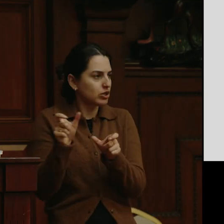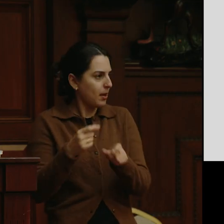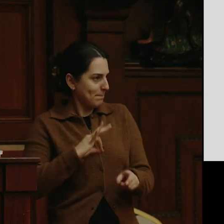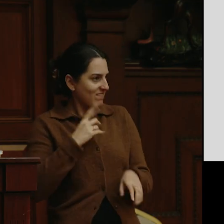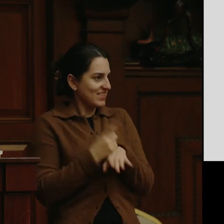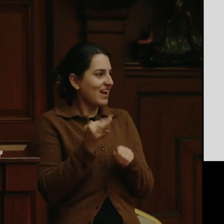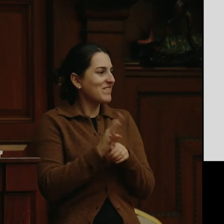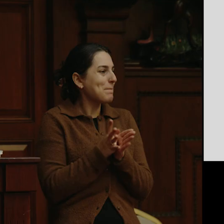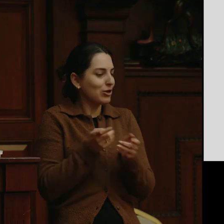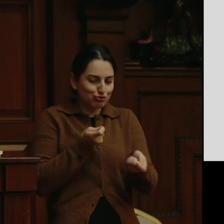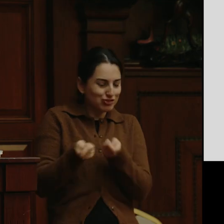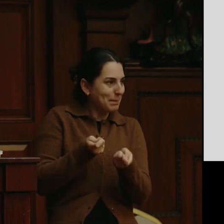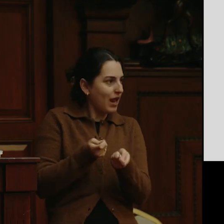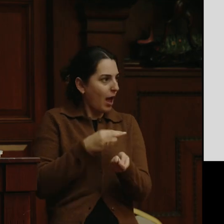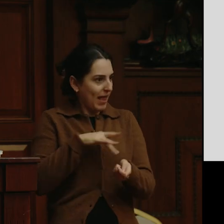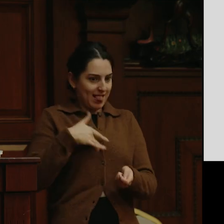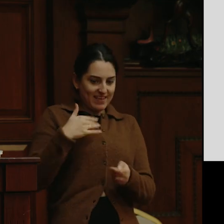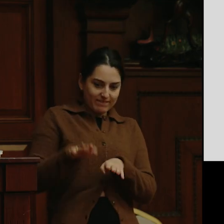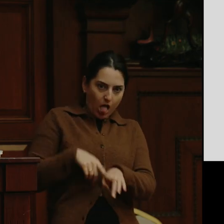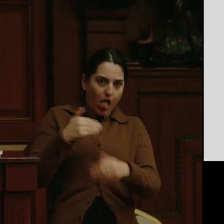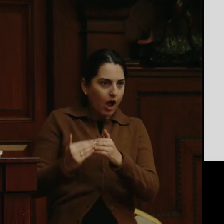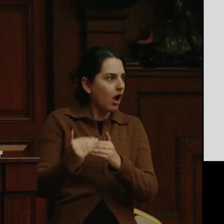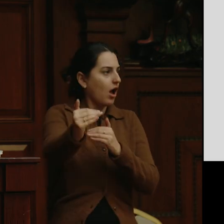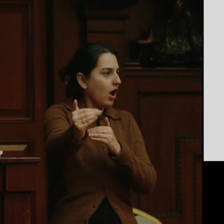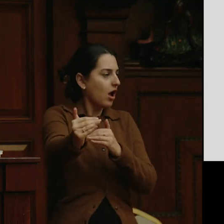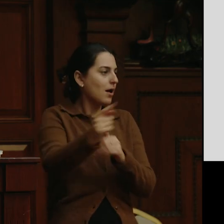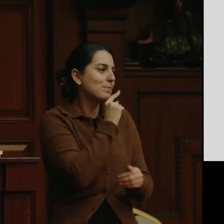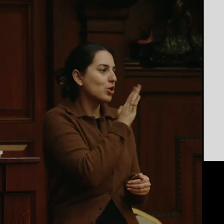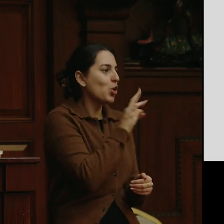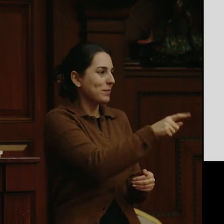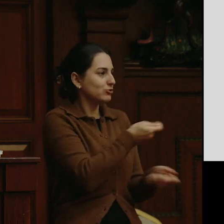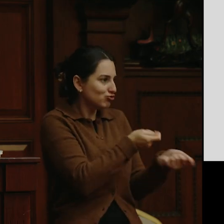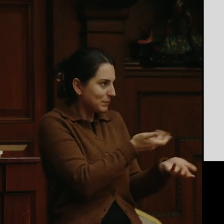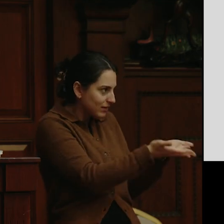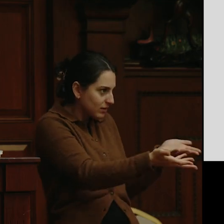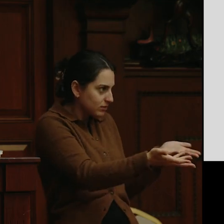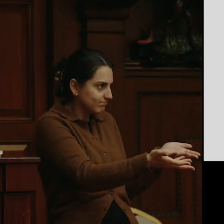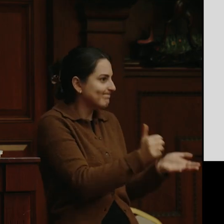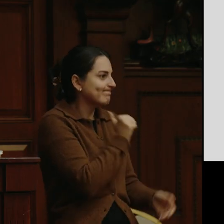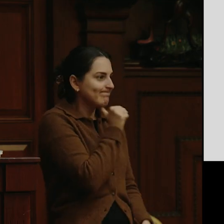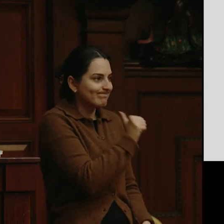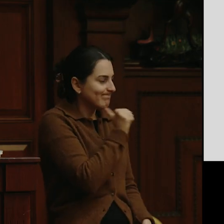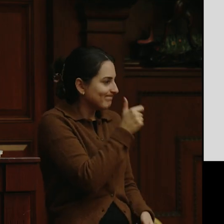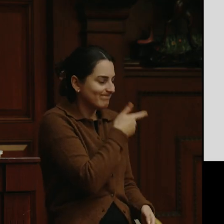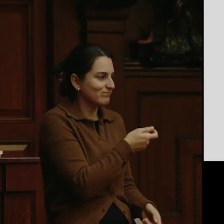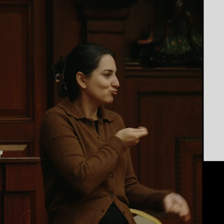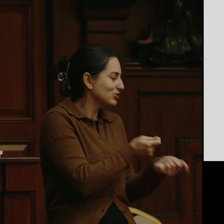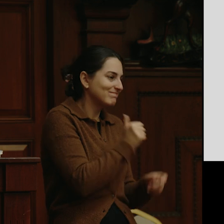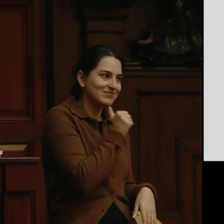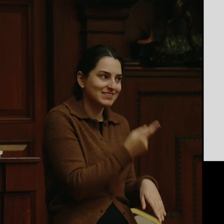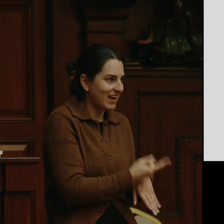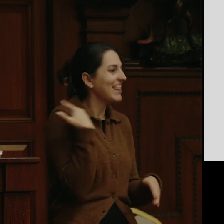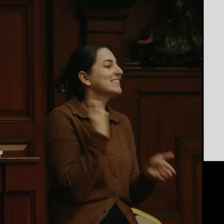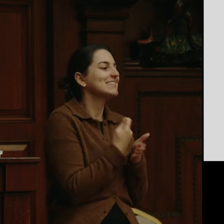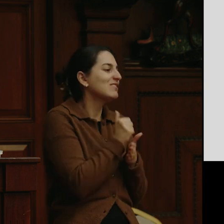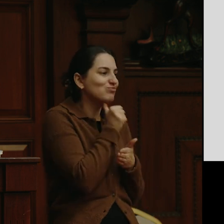from the biologics that have come out and newer treatments, whereas lupus patients haven't had newer treatments or didn't really at that